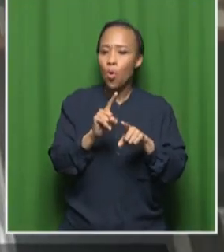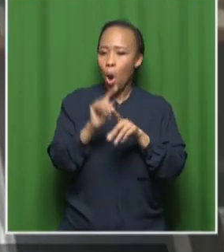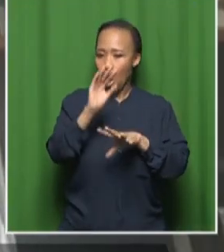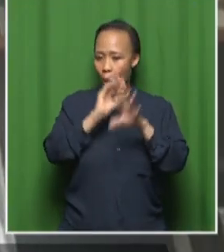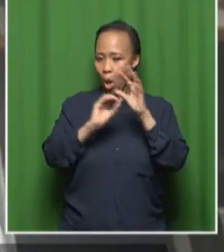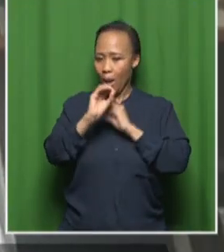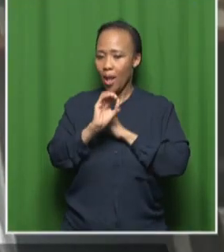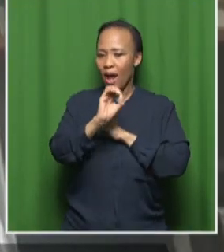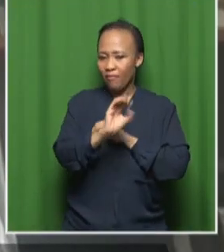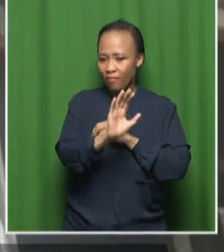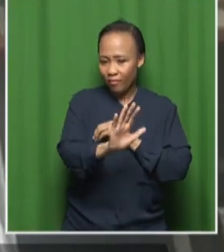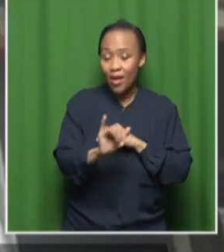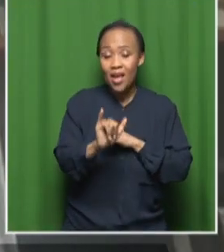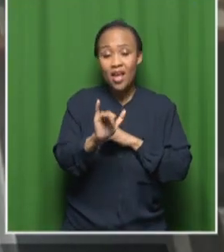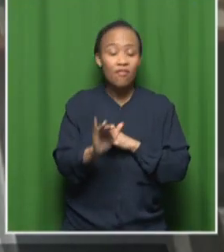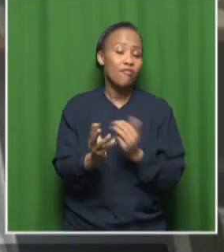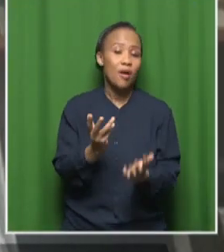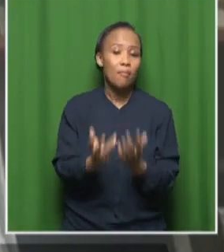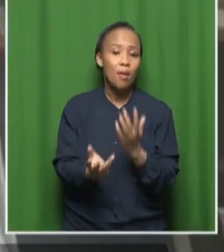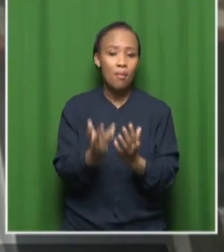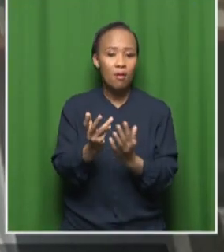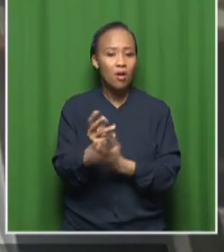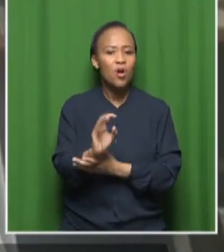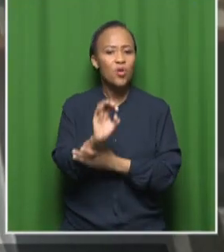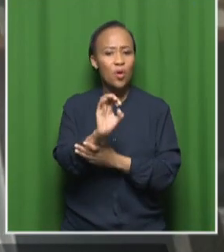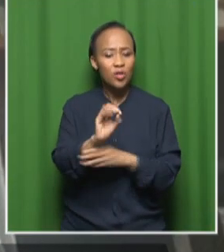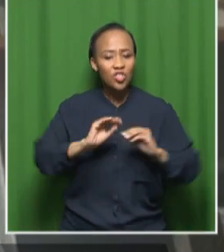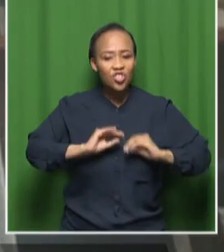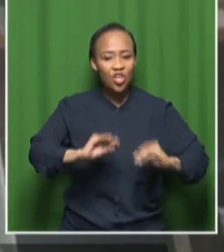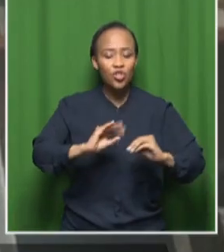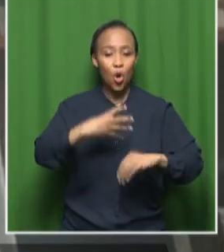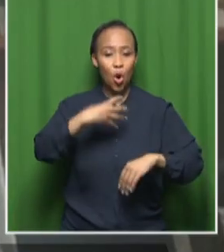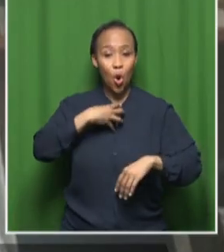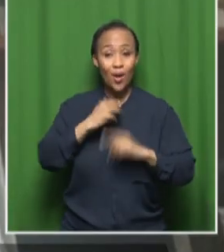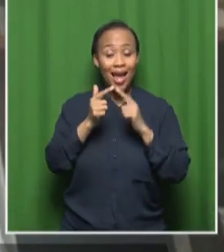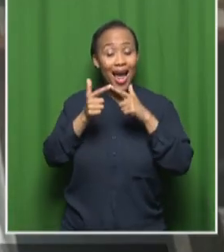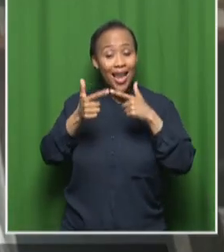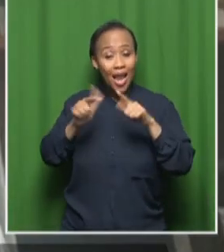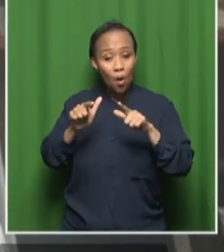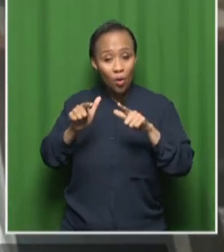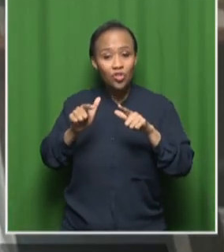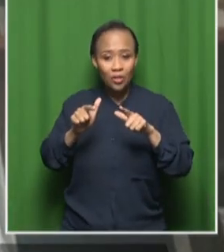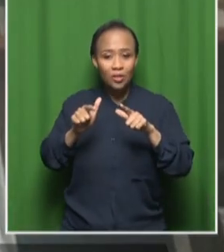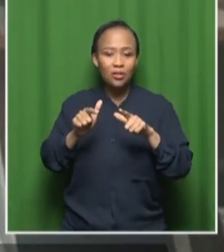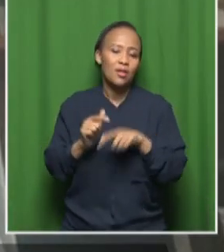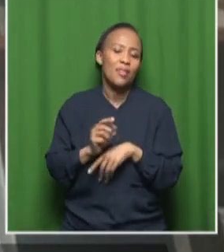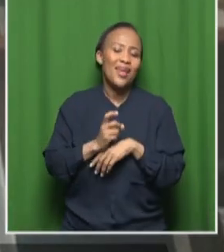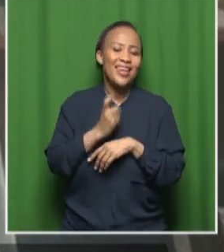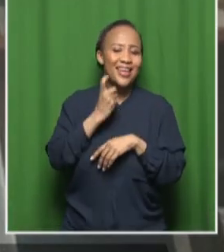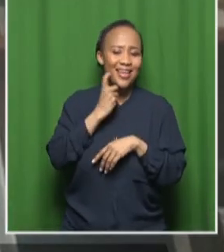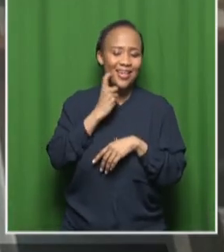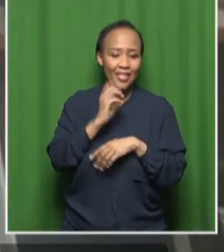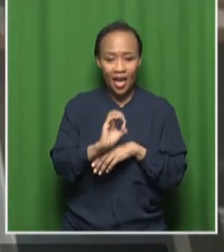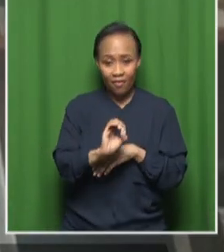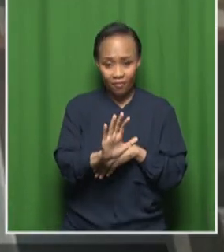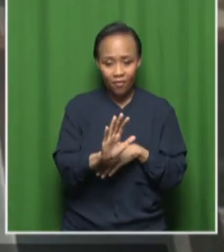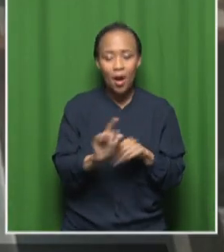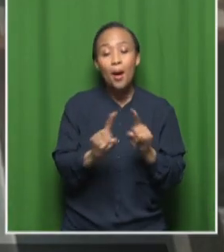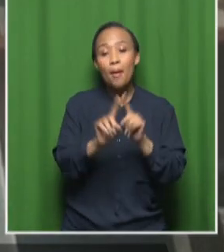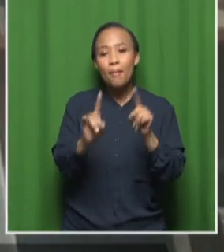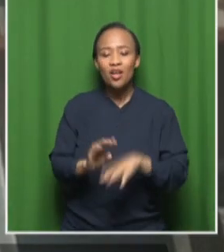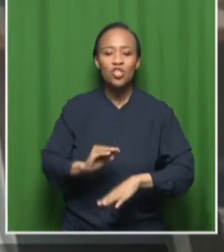unknown. So if you have someone teaching you in your vernacular, it's easier to make that jump. The problem is if you take